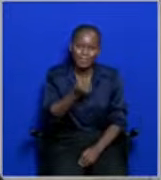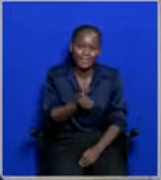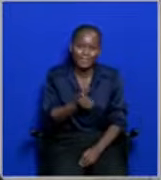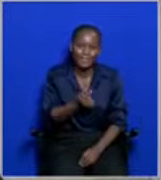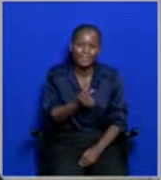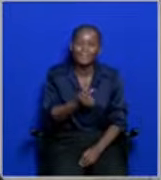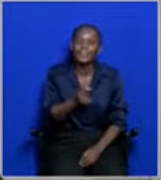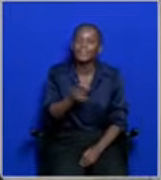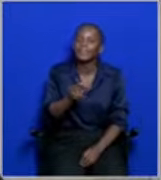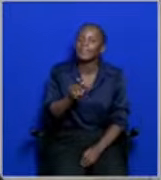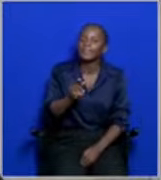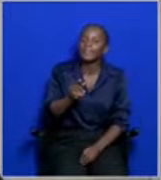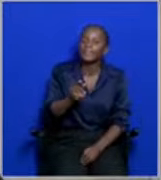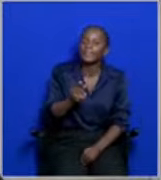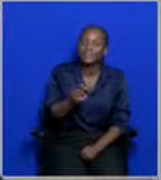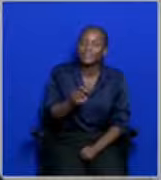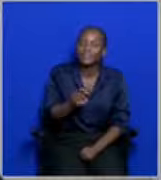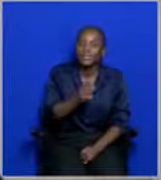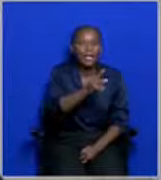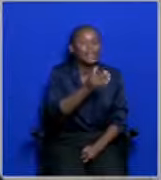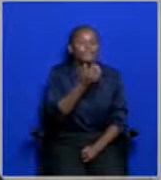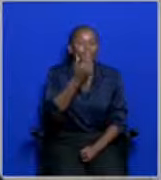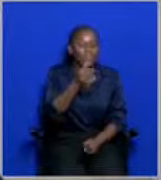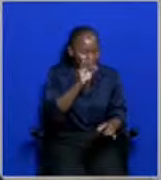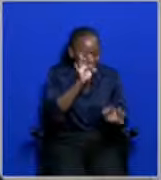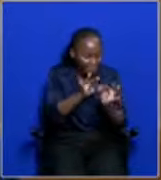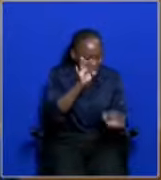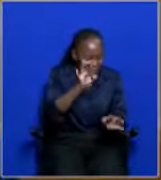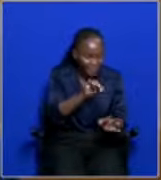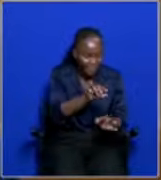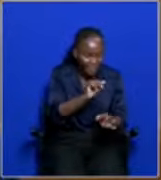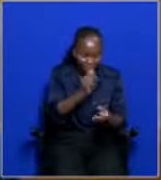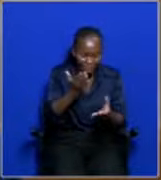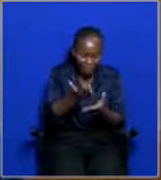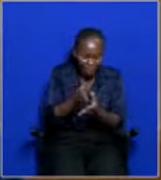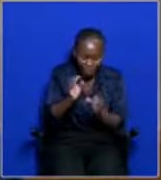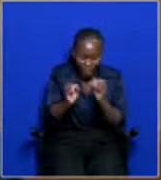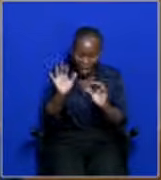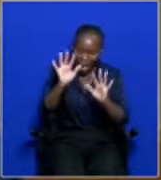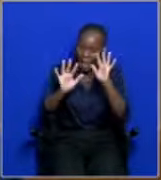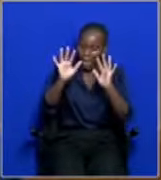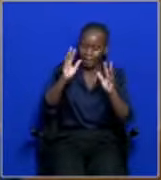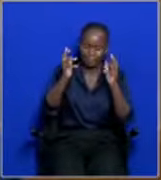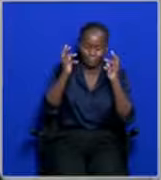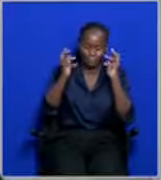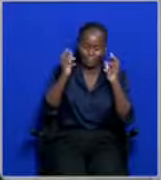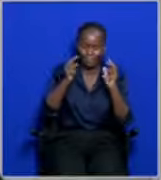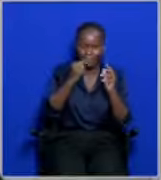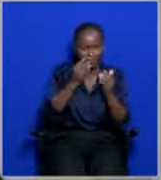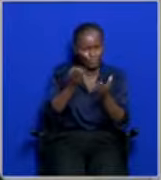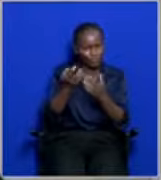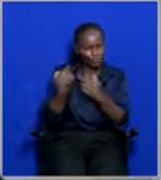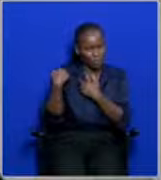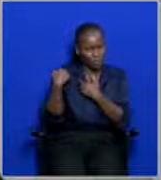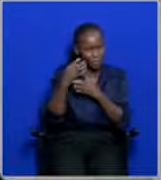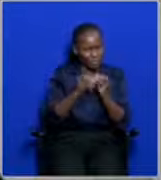to. Sorting out that, Then we'll we'll sort leave that. We'll leave that to you. Okay. Yes. We